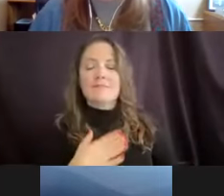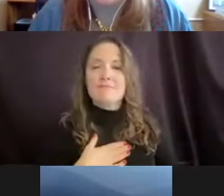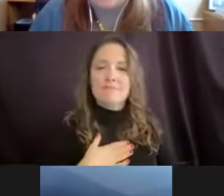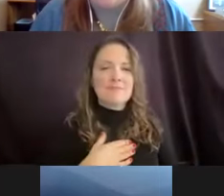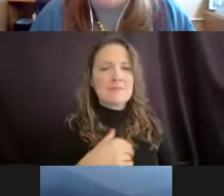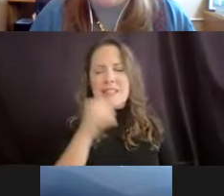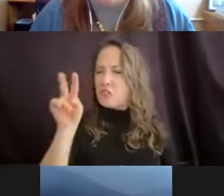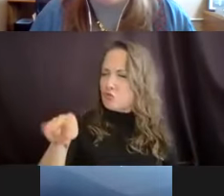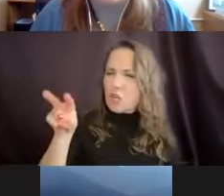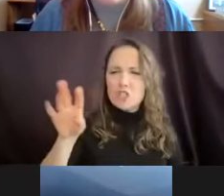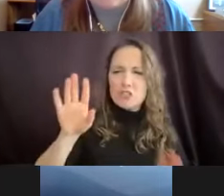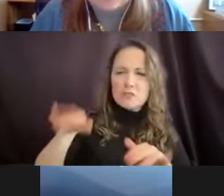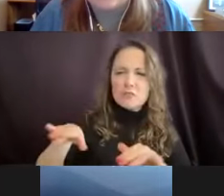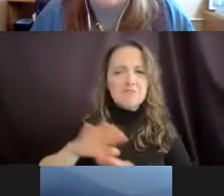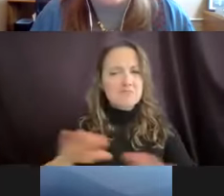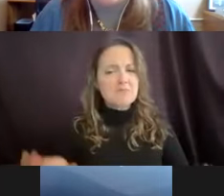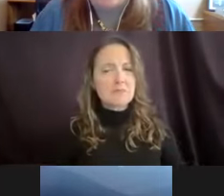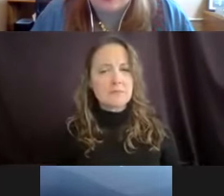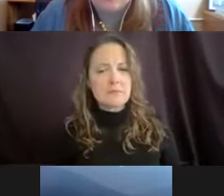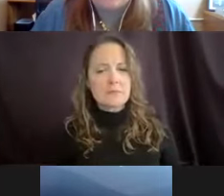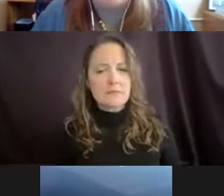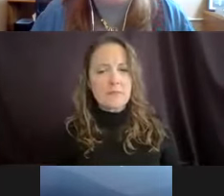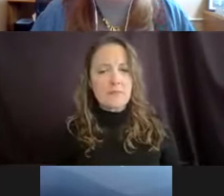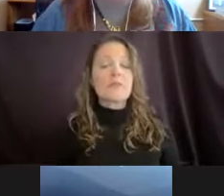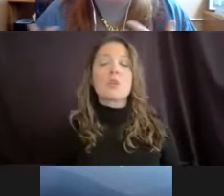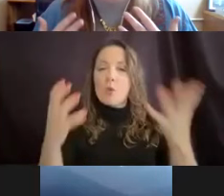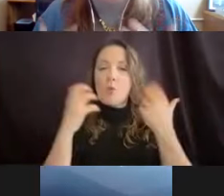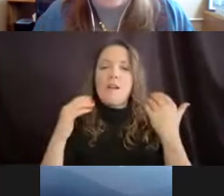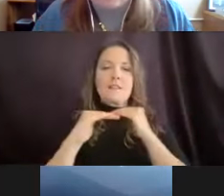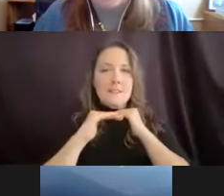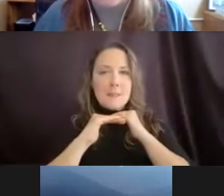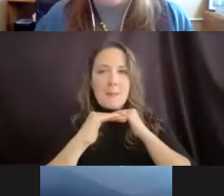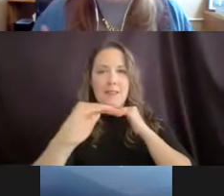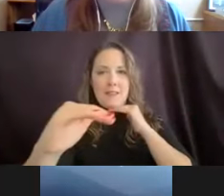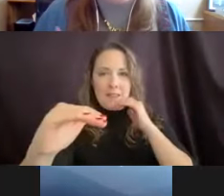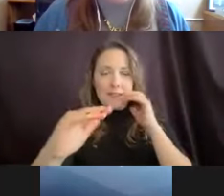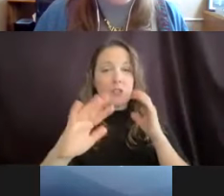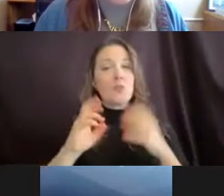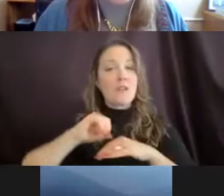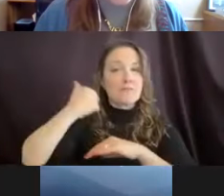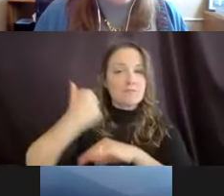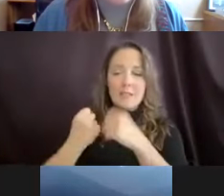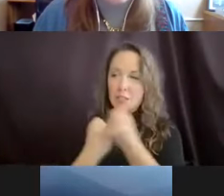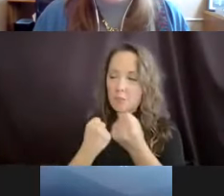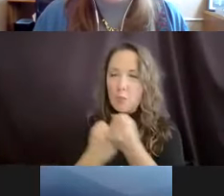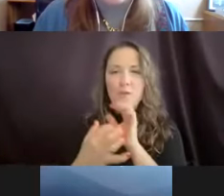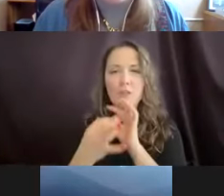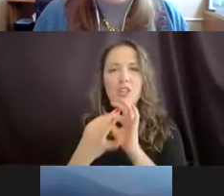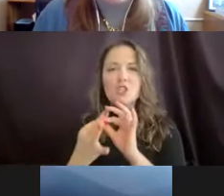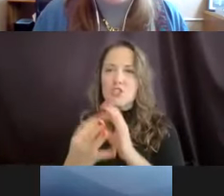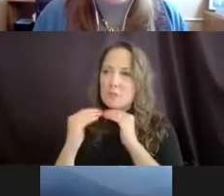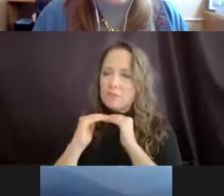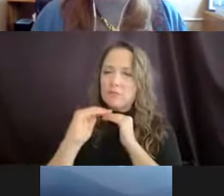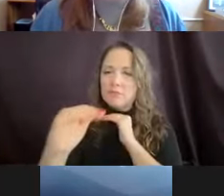judged. We want stability over the long term. We want to lay the groundwork of a supportive relationship so